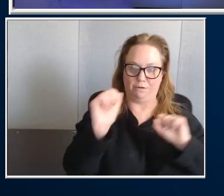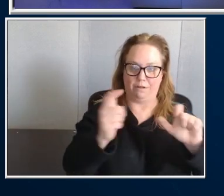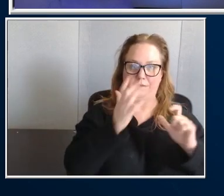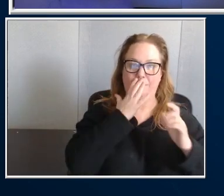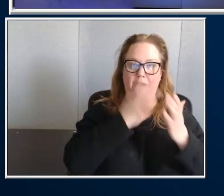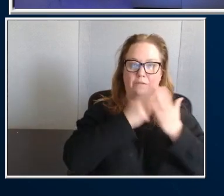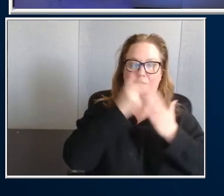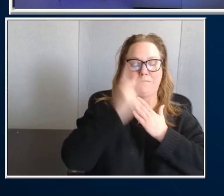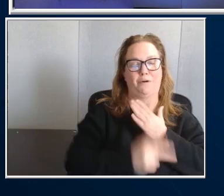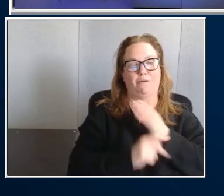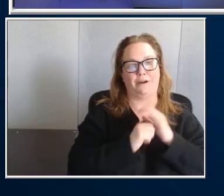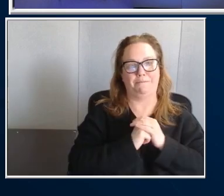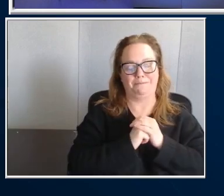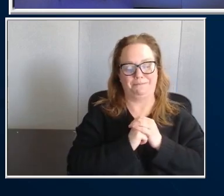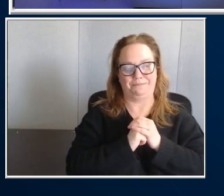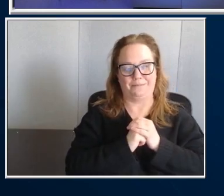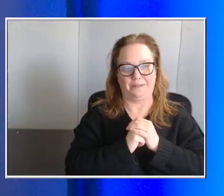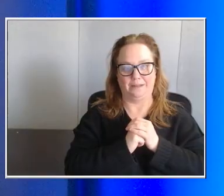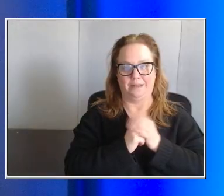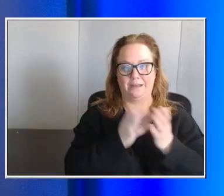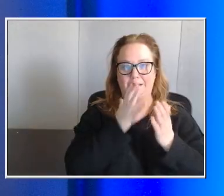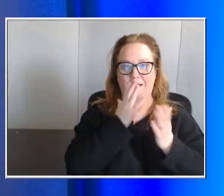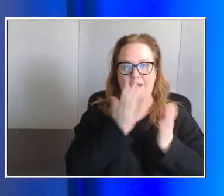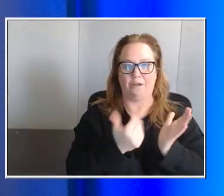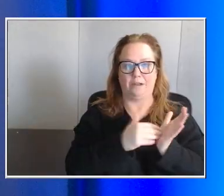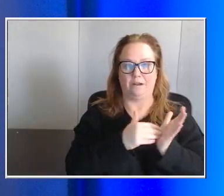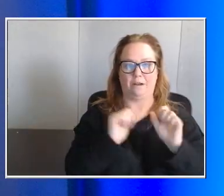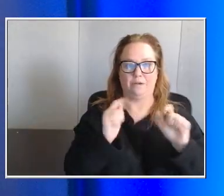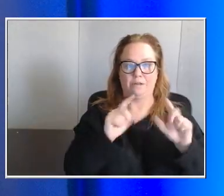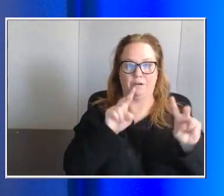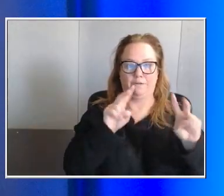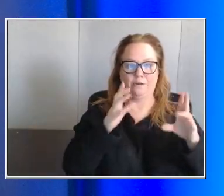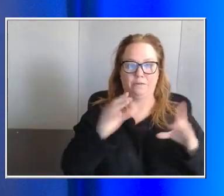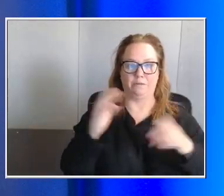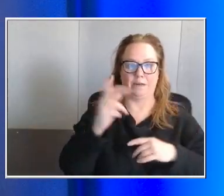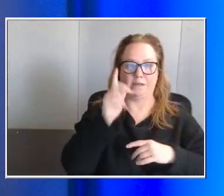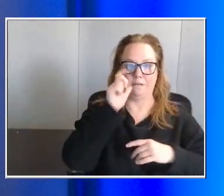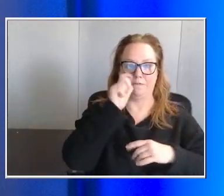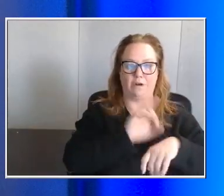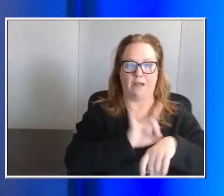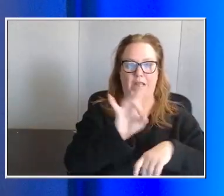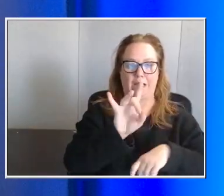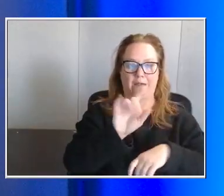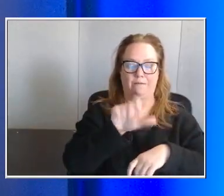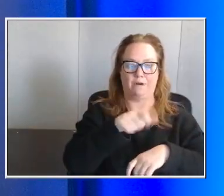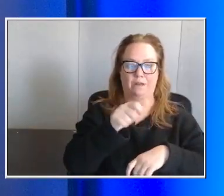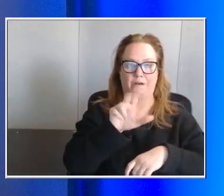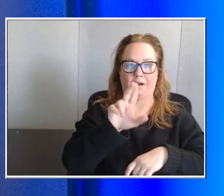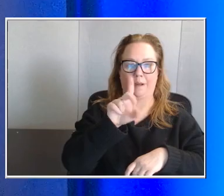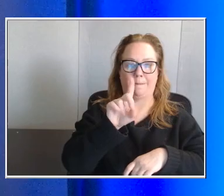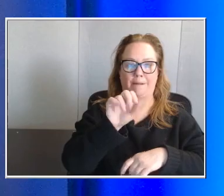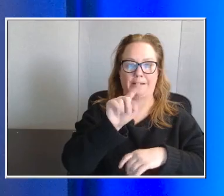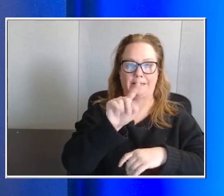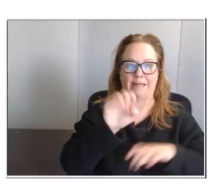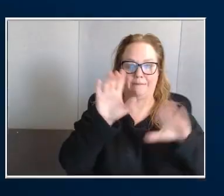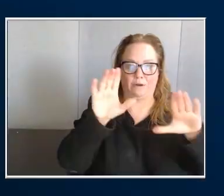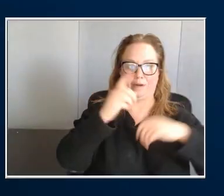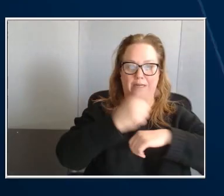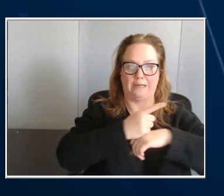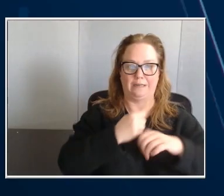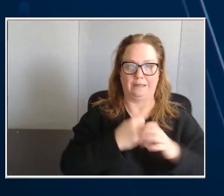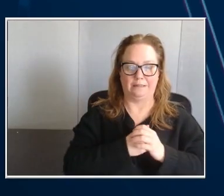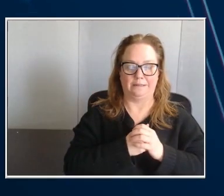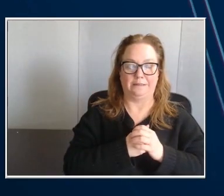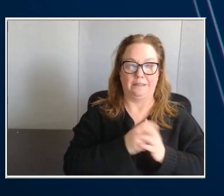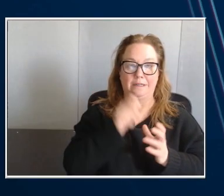and all the information. And thanks again, always, to our viewers. We'll be back here tomorrow, 8 a.m. for another morning medical update. Have a great day. Coming